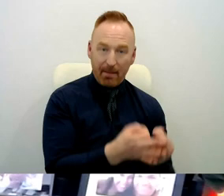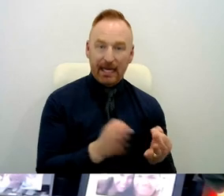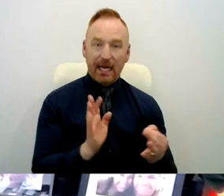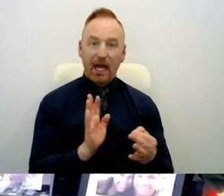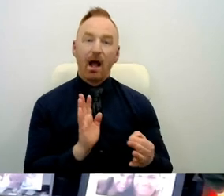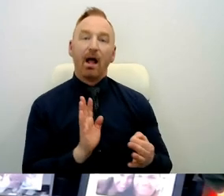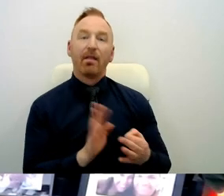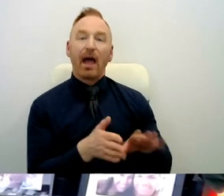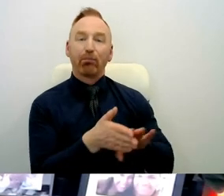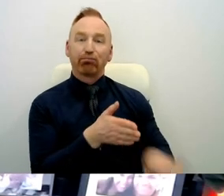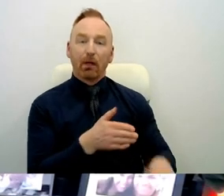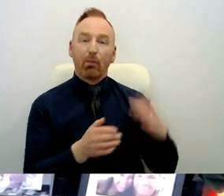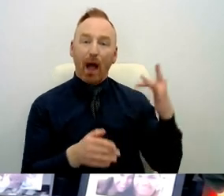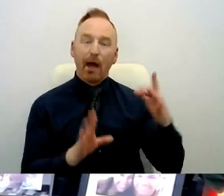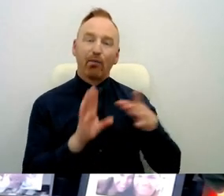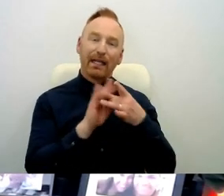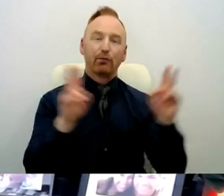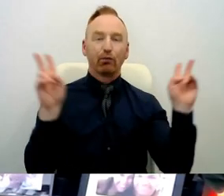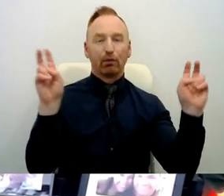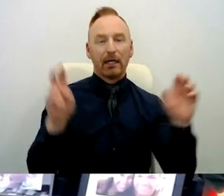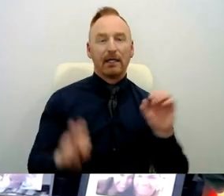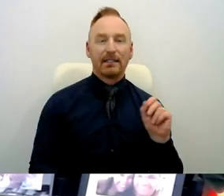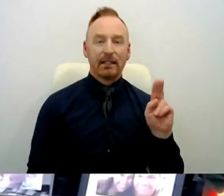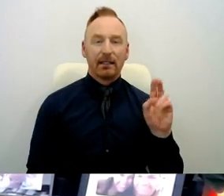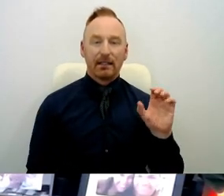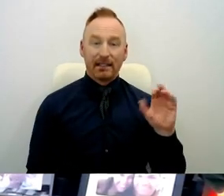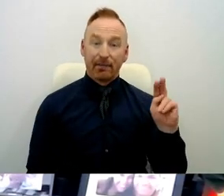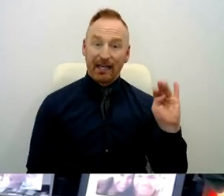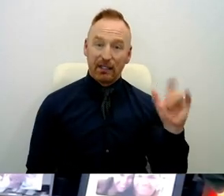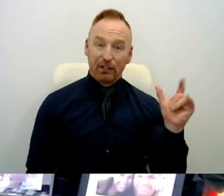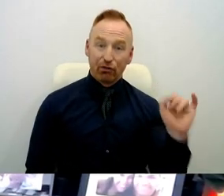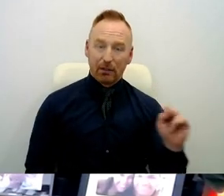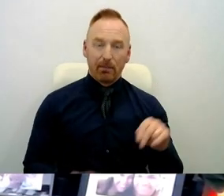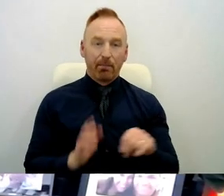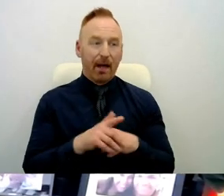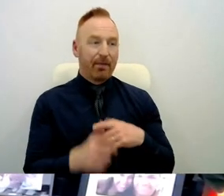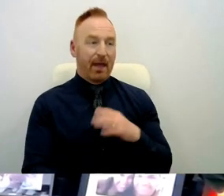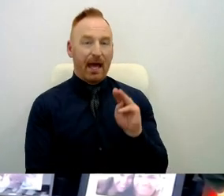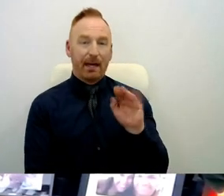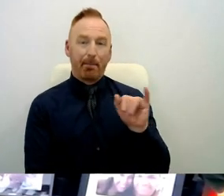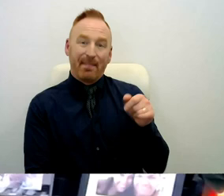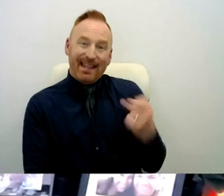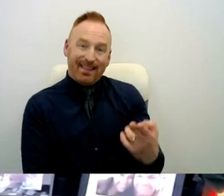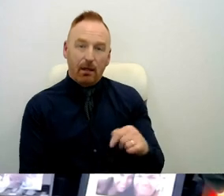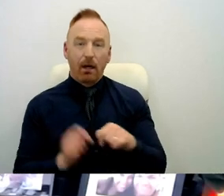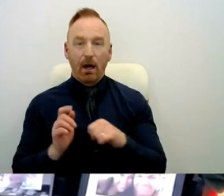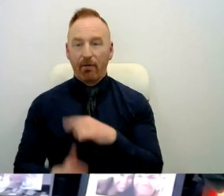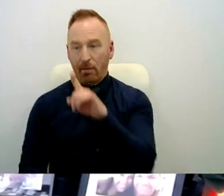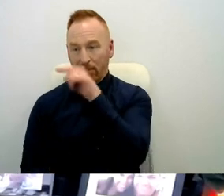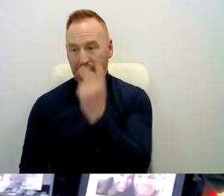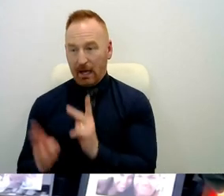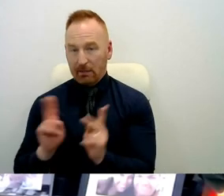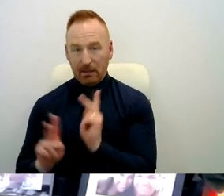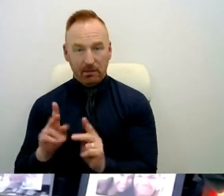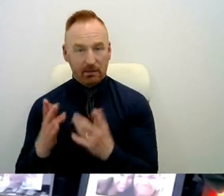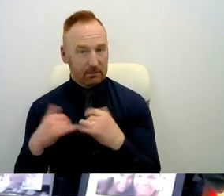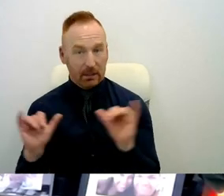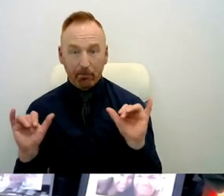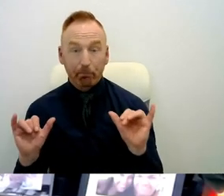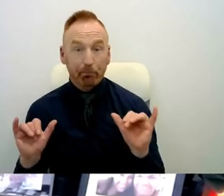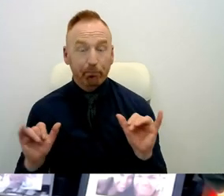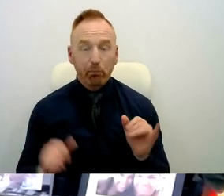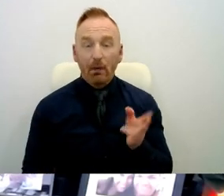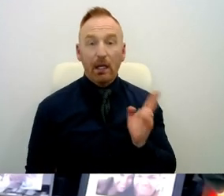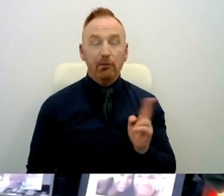family in the name of civilization. Less obviously, similar myths about the nature of Black people abound.